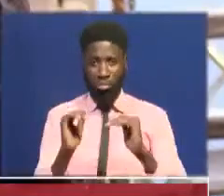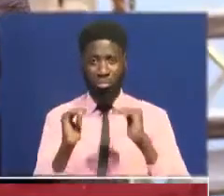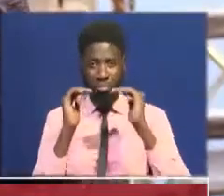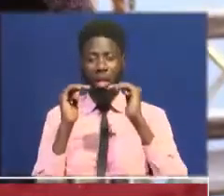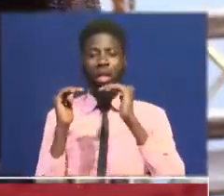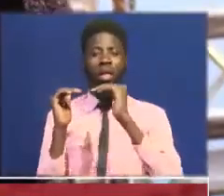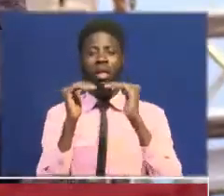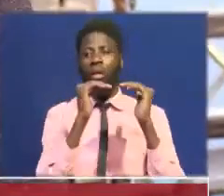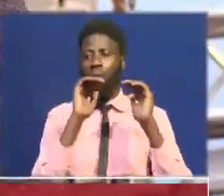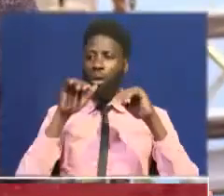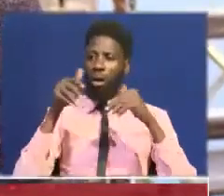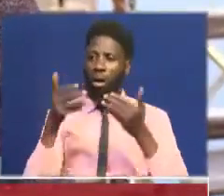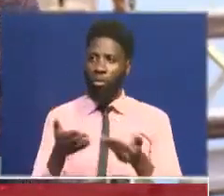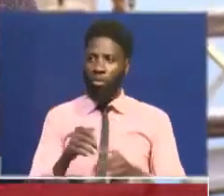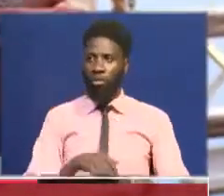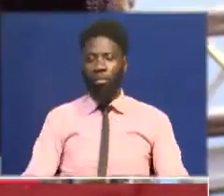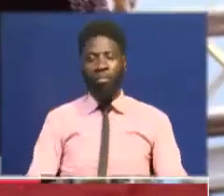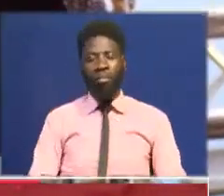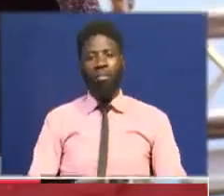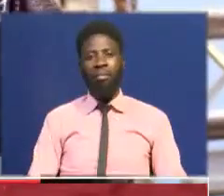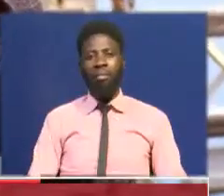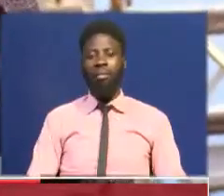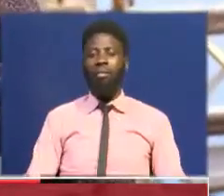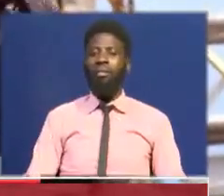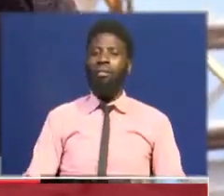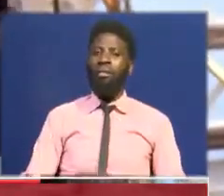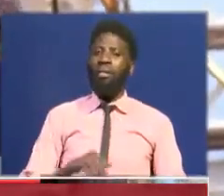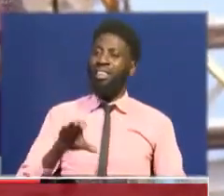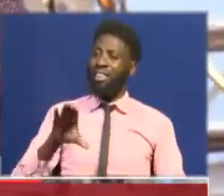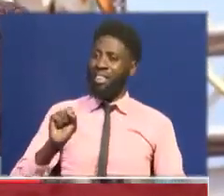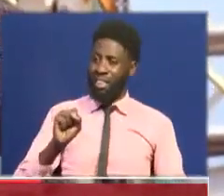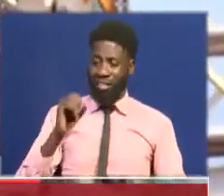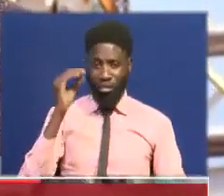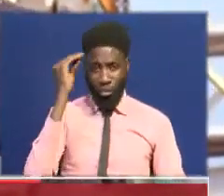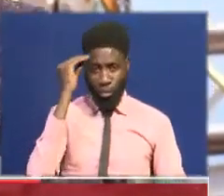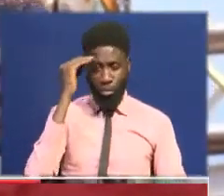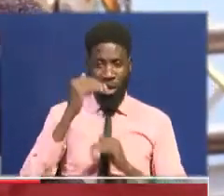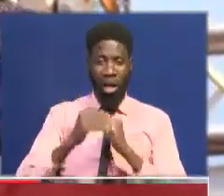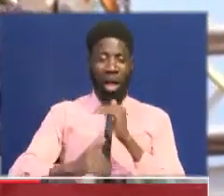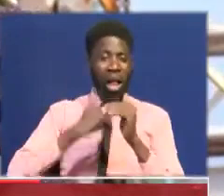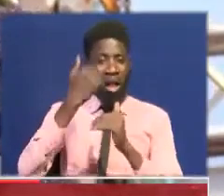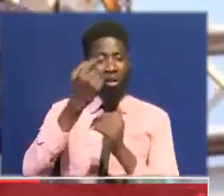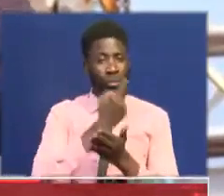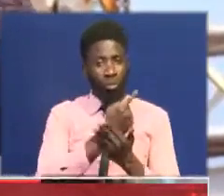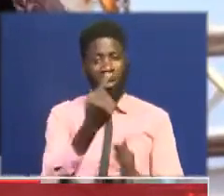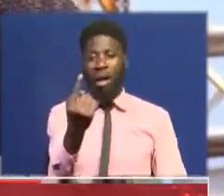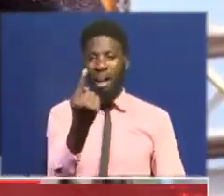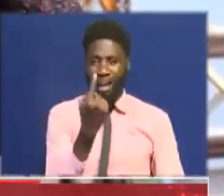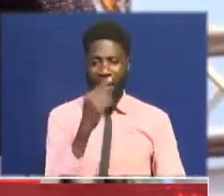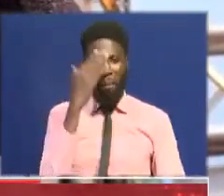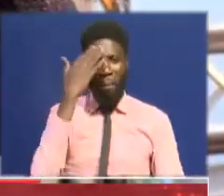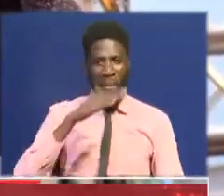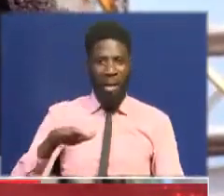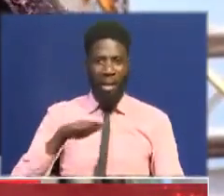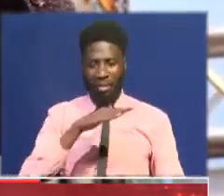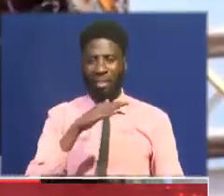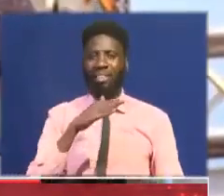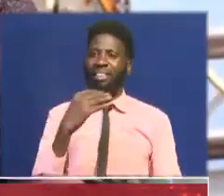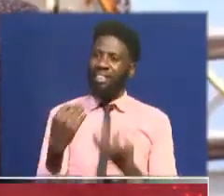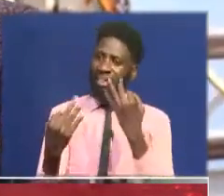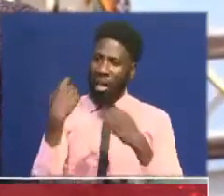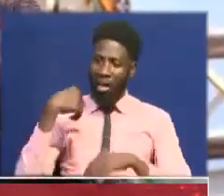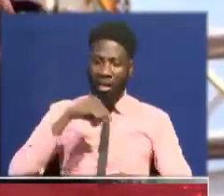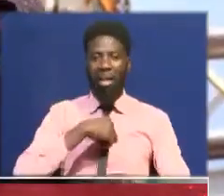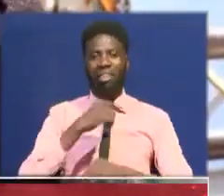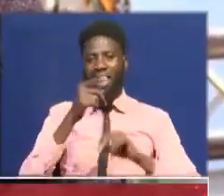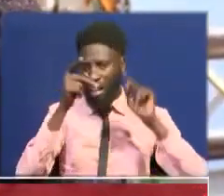The Minister for Education, he will come to parliament next week. Atuambie, hizi interviews walifanya hapa